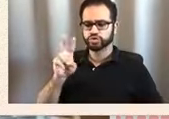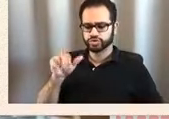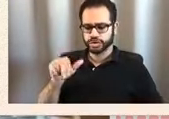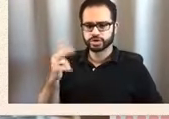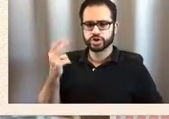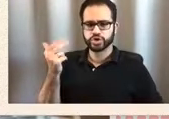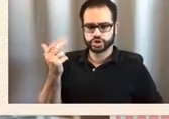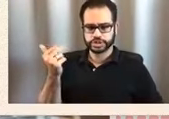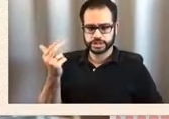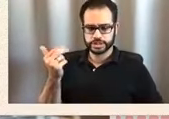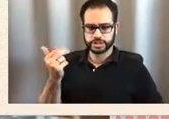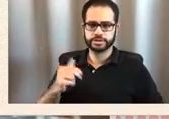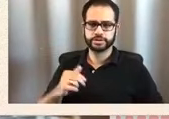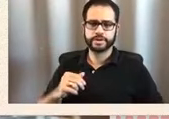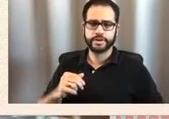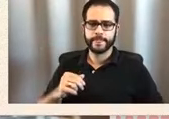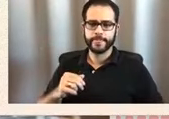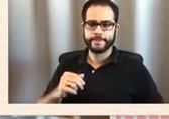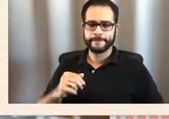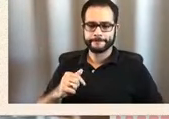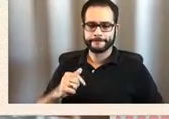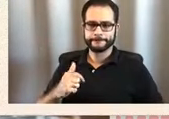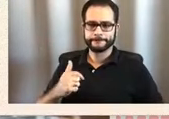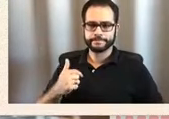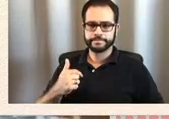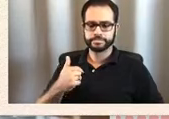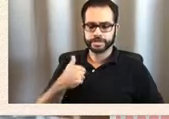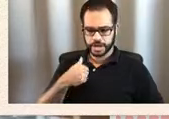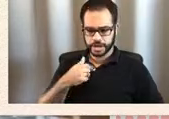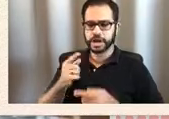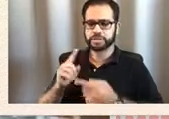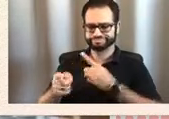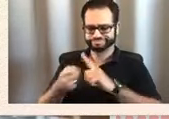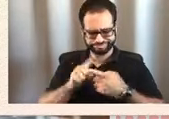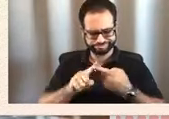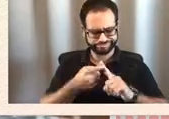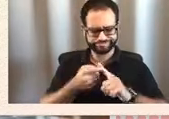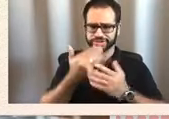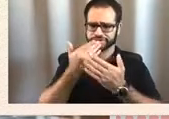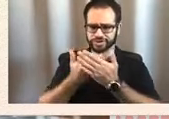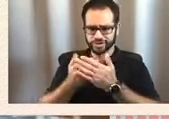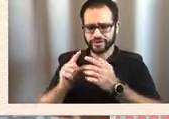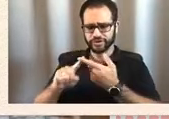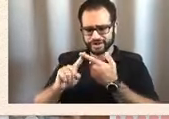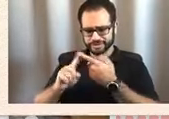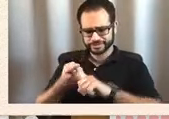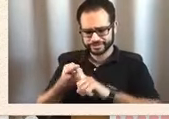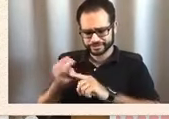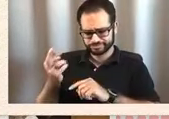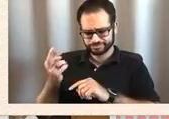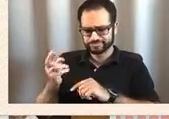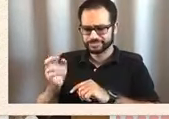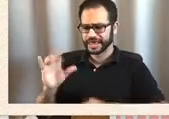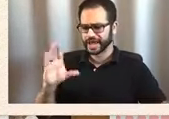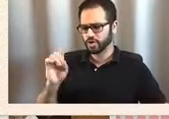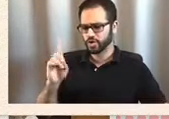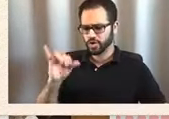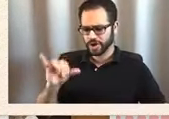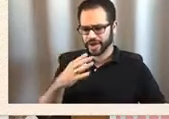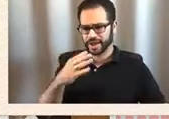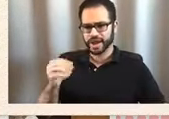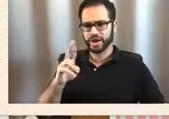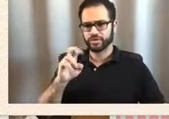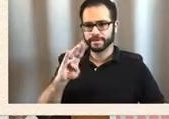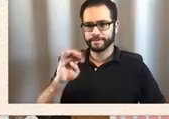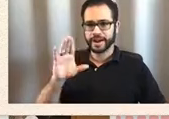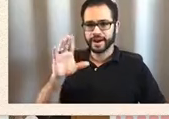I made a lot of good friends like Cody and Rebecca Crosby,